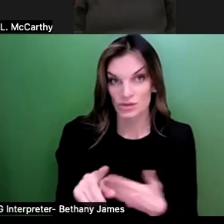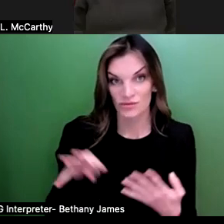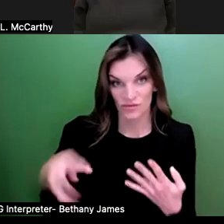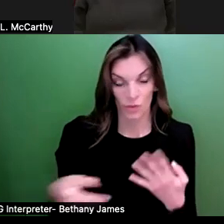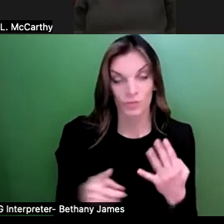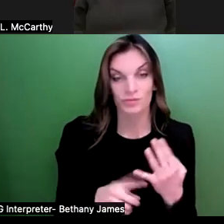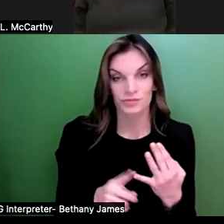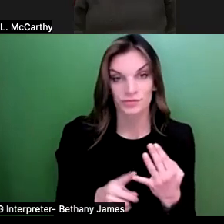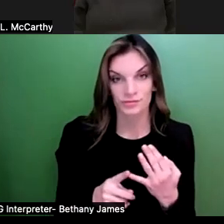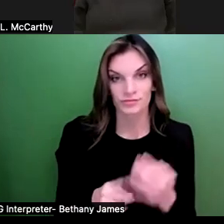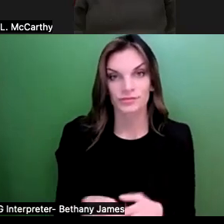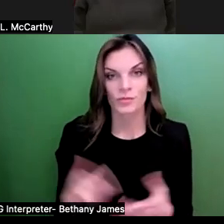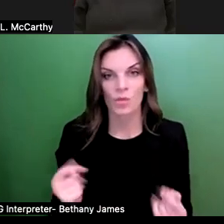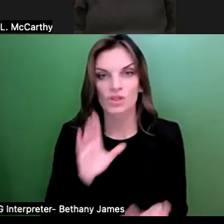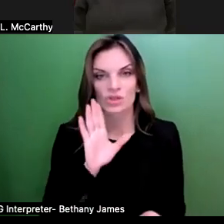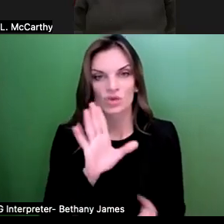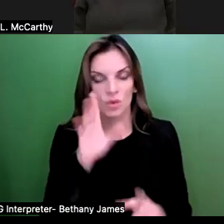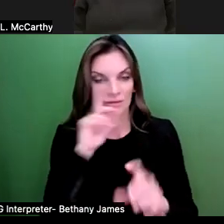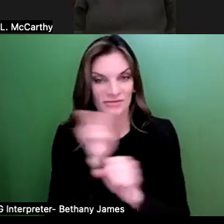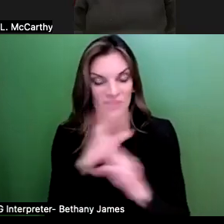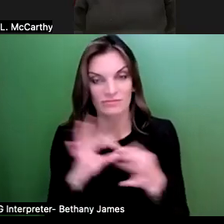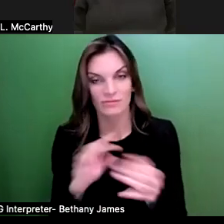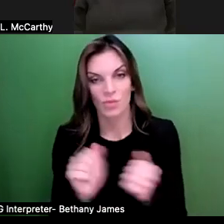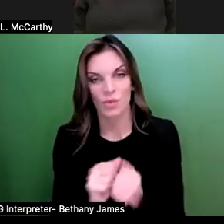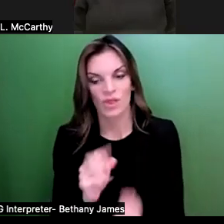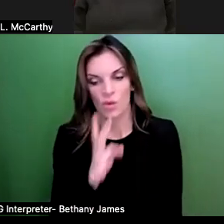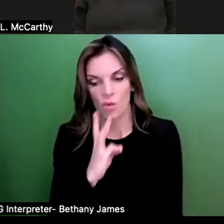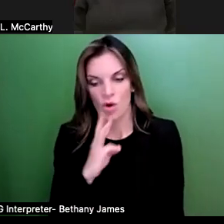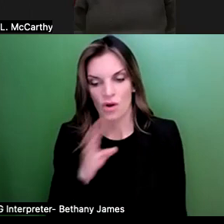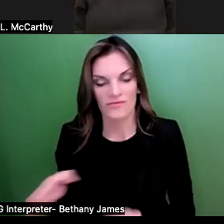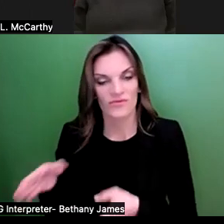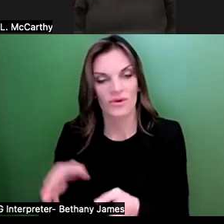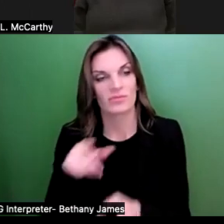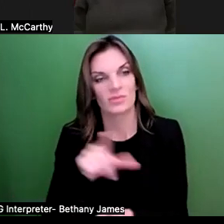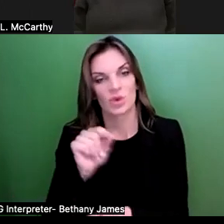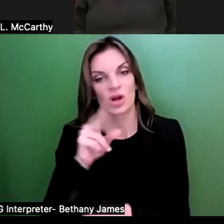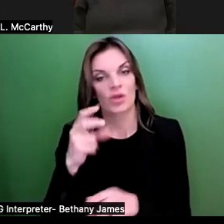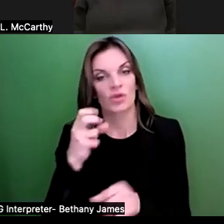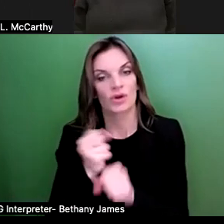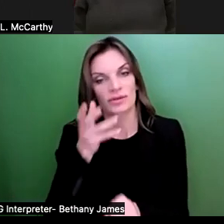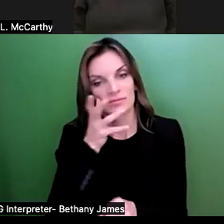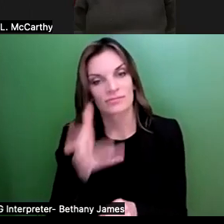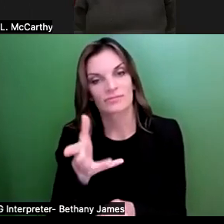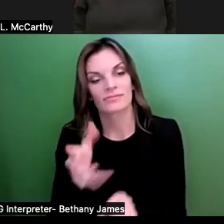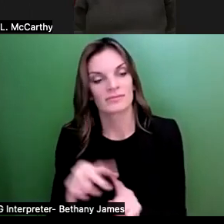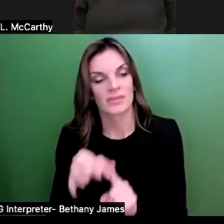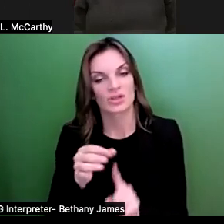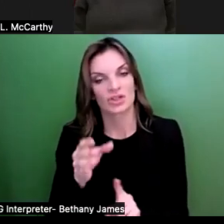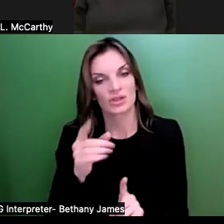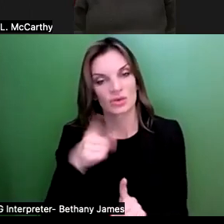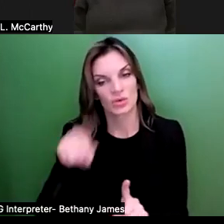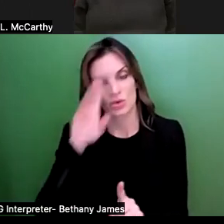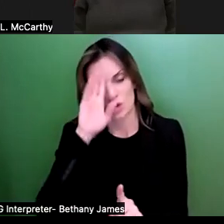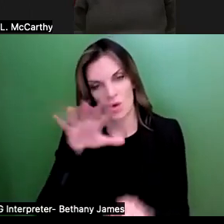4. What is your vision for the waterfront 20 or 30 years from now, especially considering